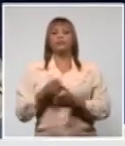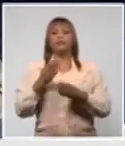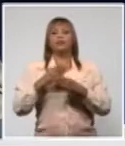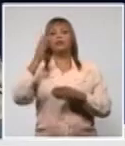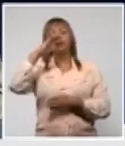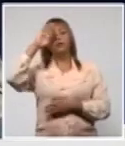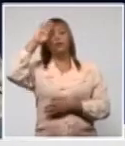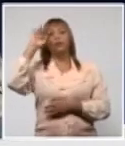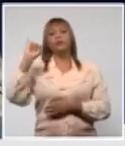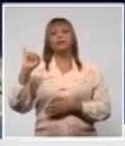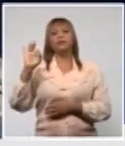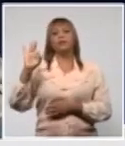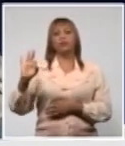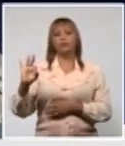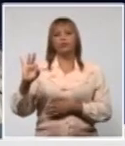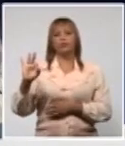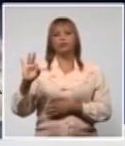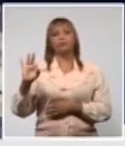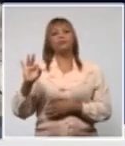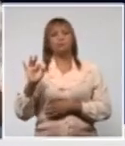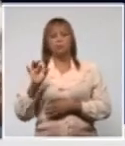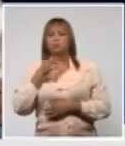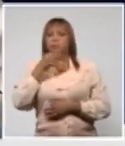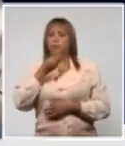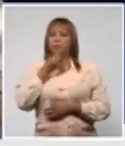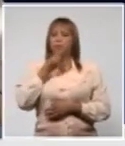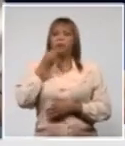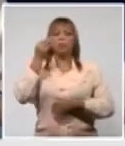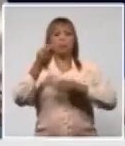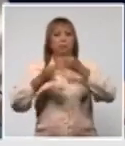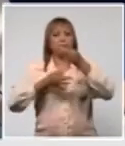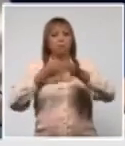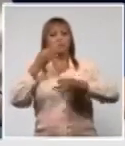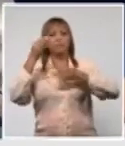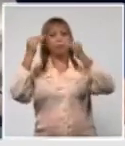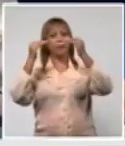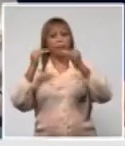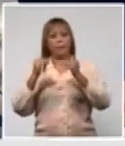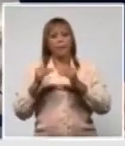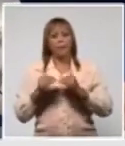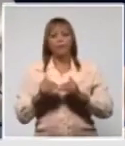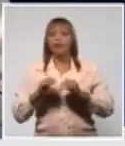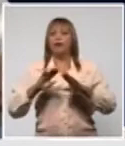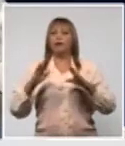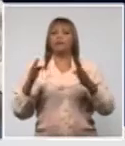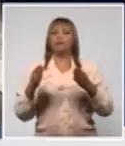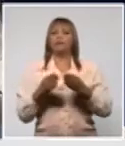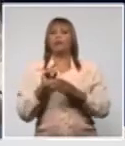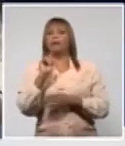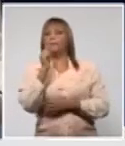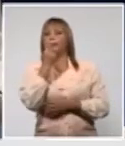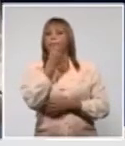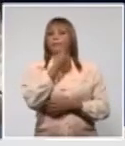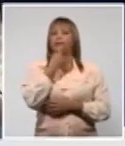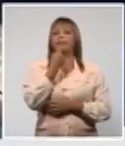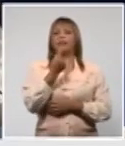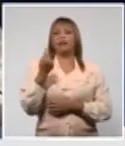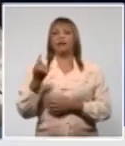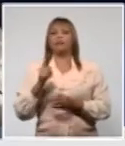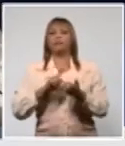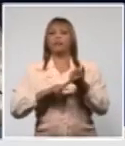Cuban territory. The 19 people diagnosed yesterday are Cubans. There are not imported